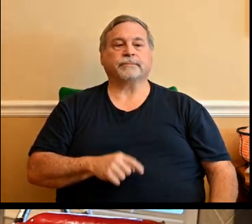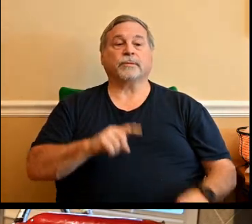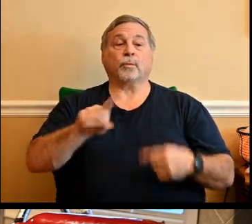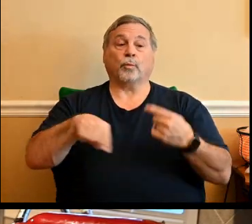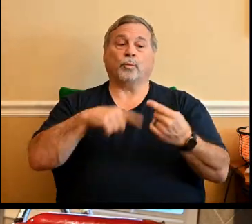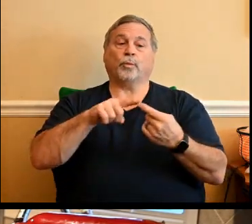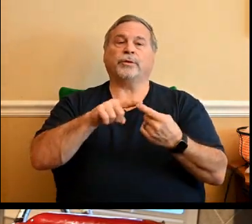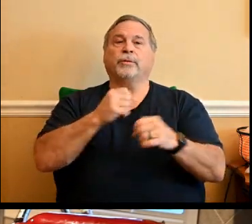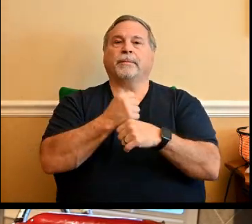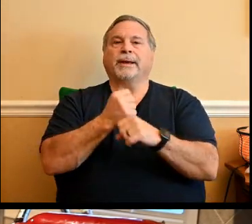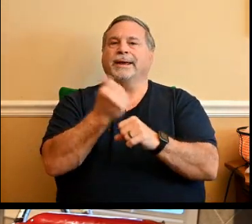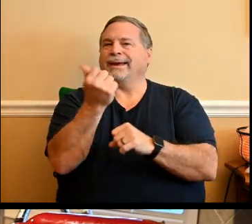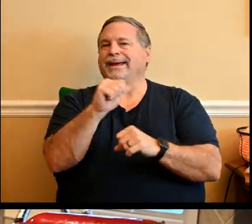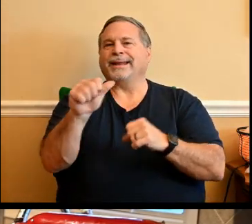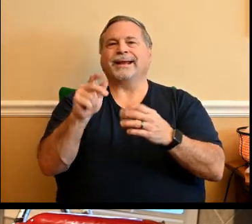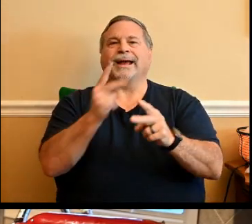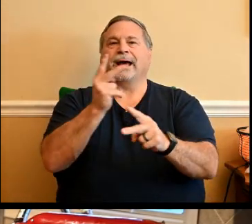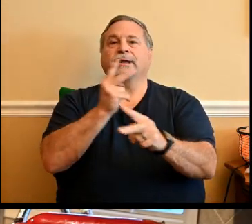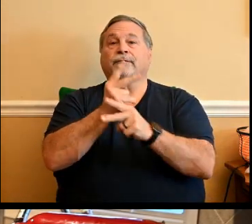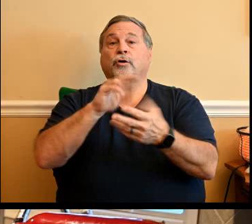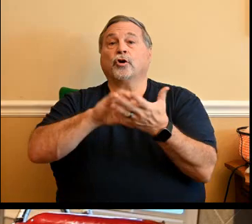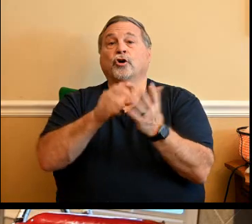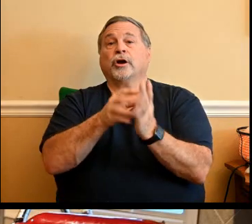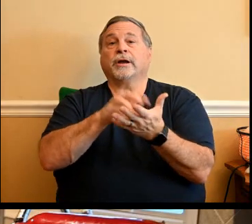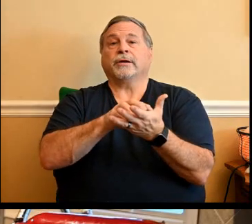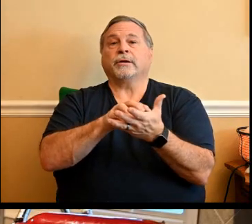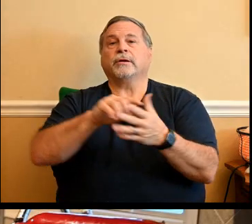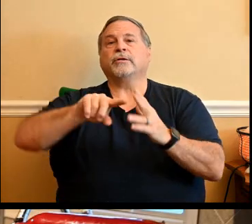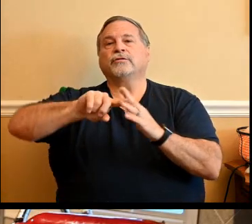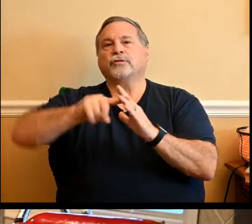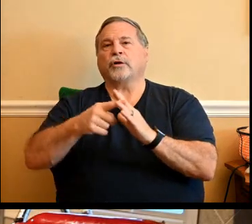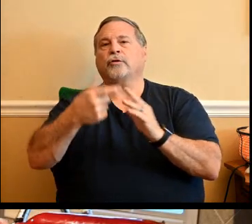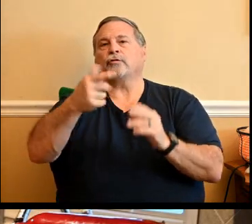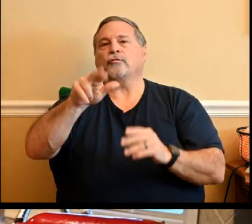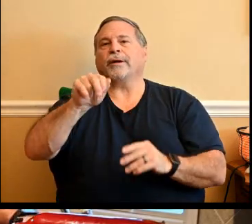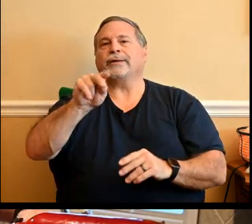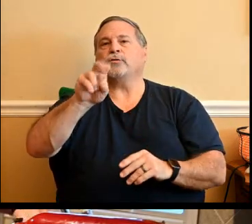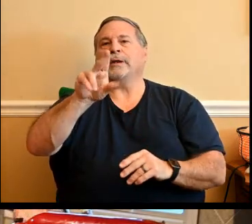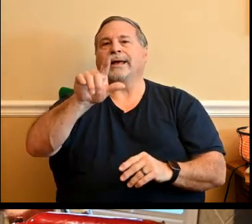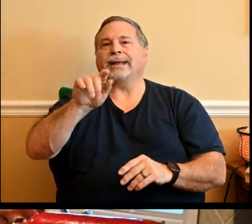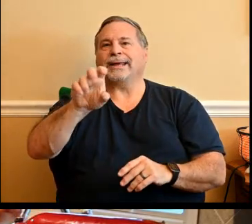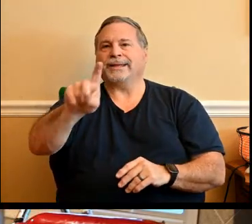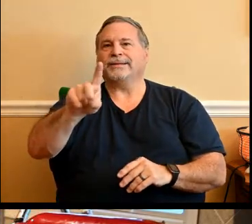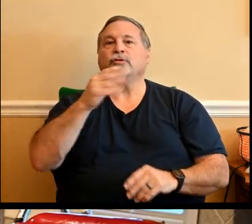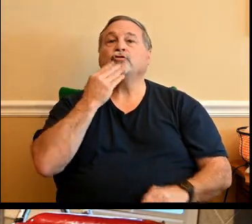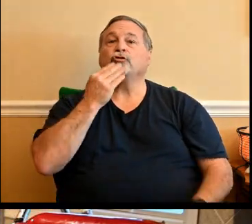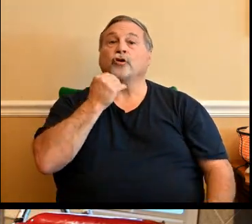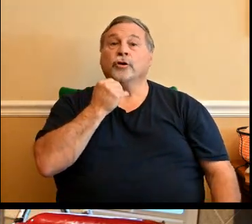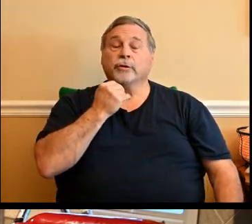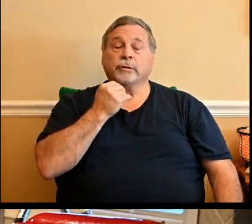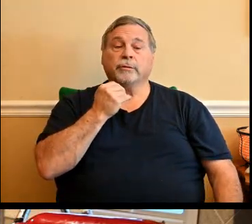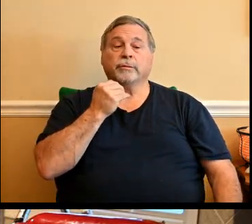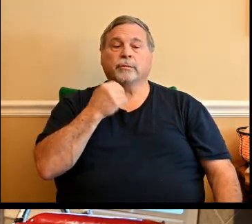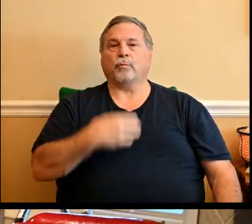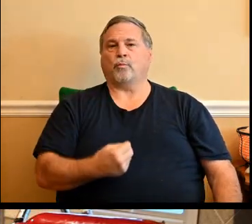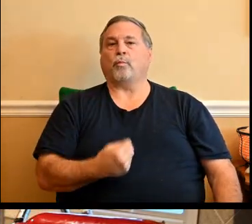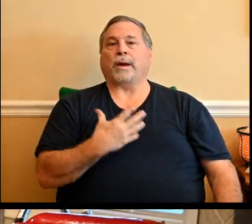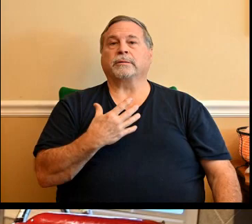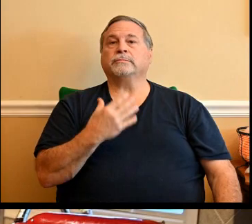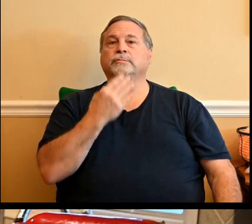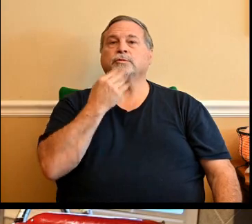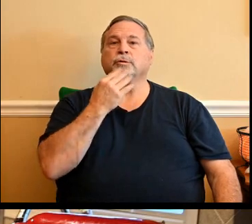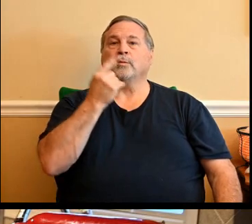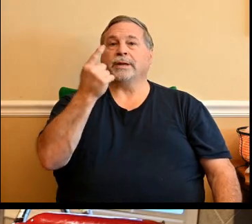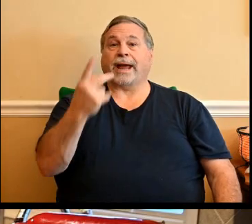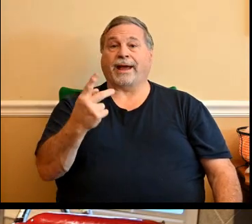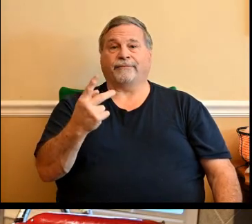When you're making any kind of cookie or otherwise, you're going to start with granulated sugar. Now in this case, it's calling